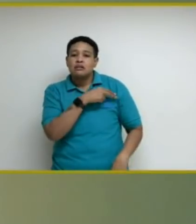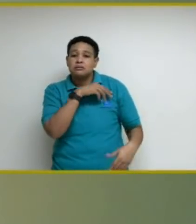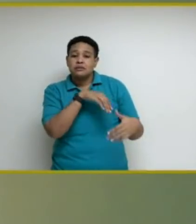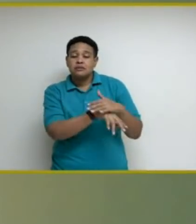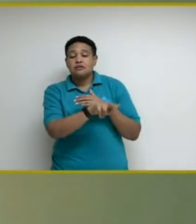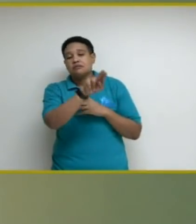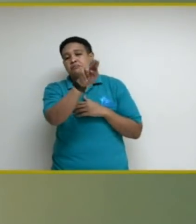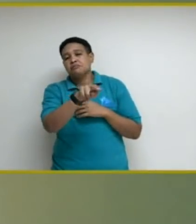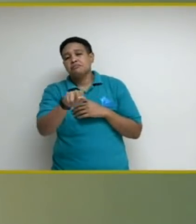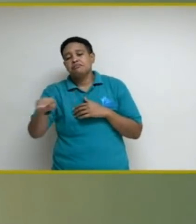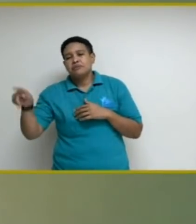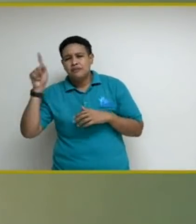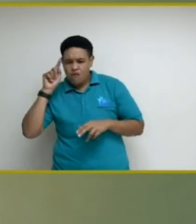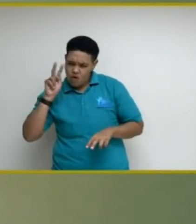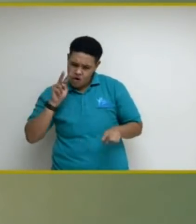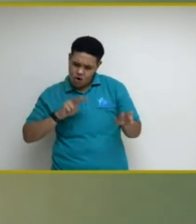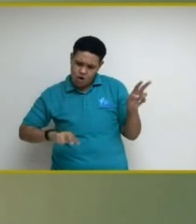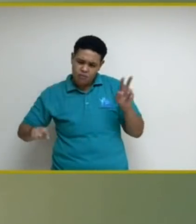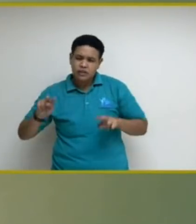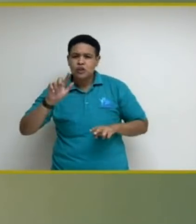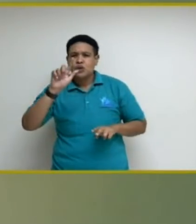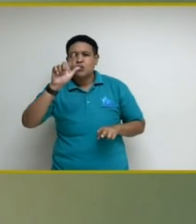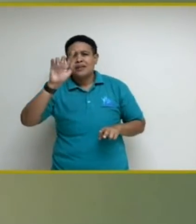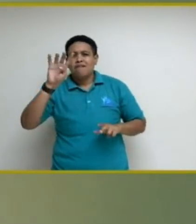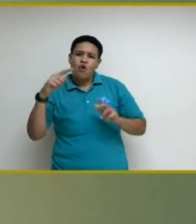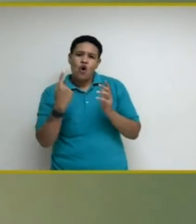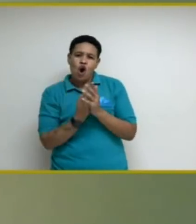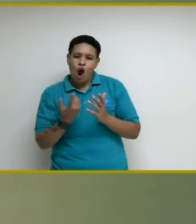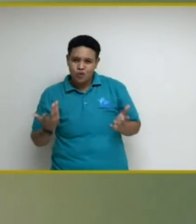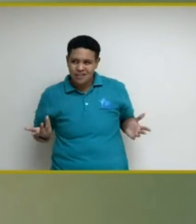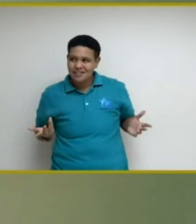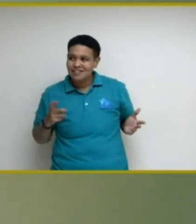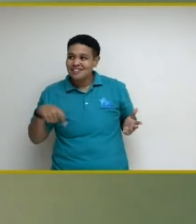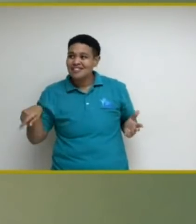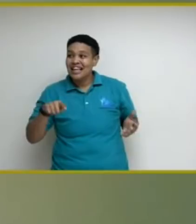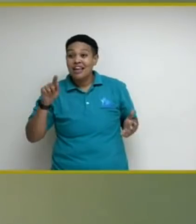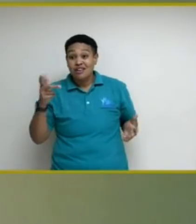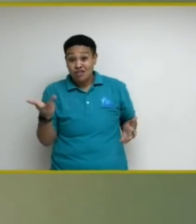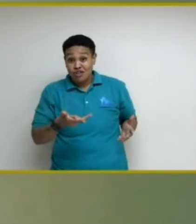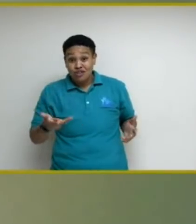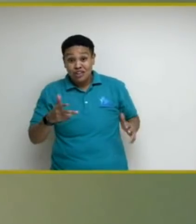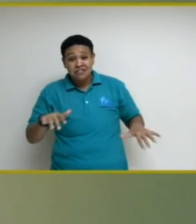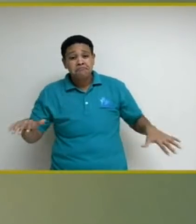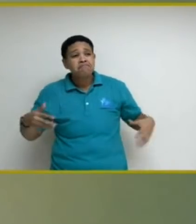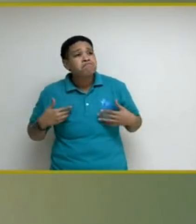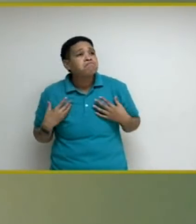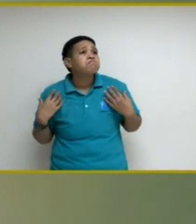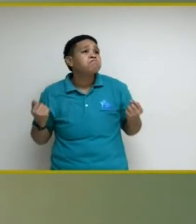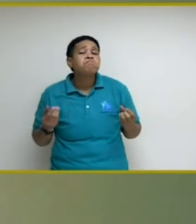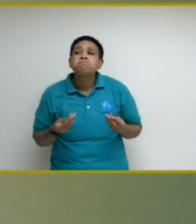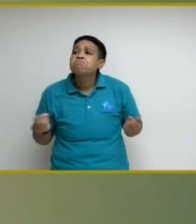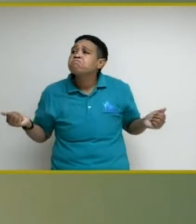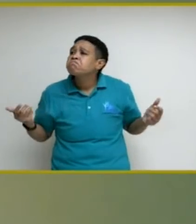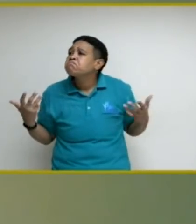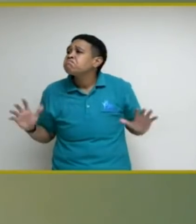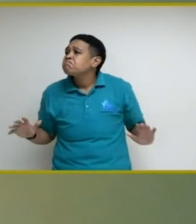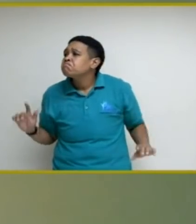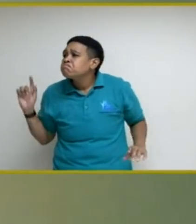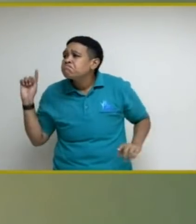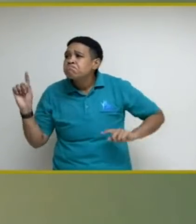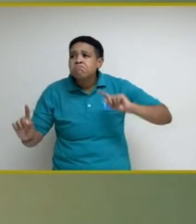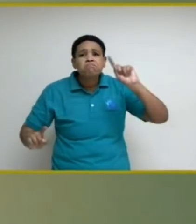hospitalized for observation 24 hours. They have all resolved from the symptoms that they